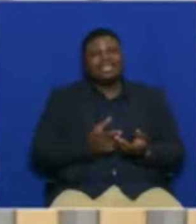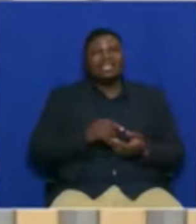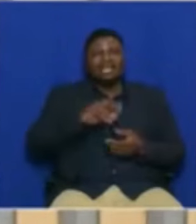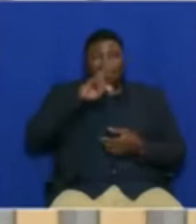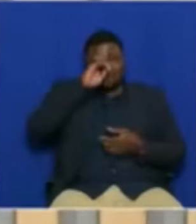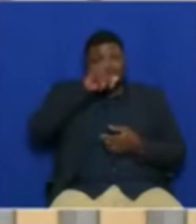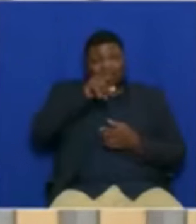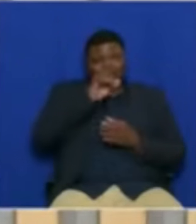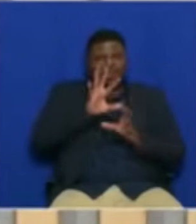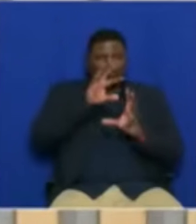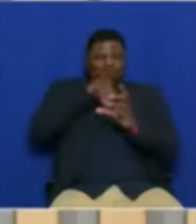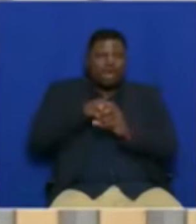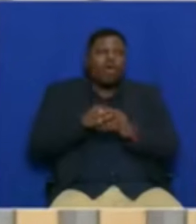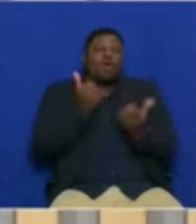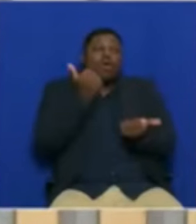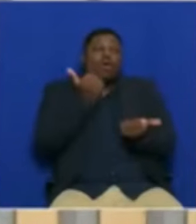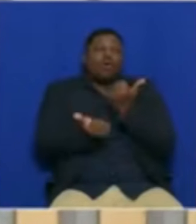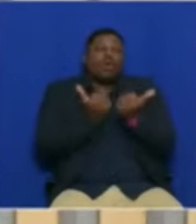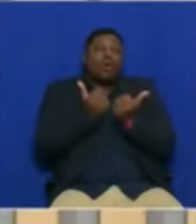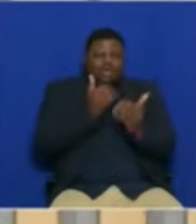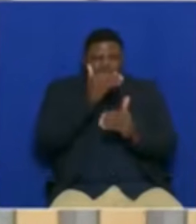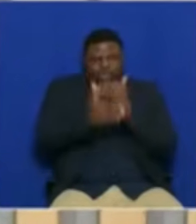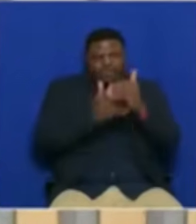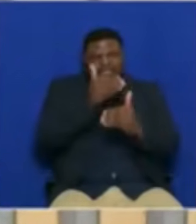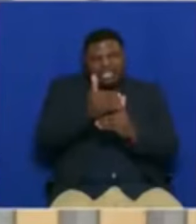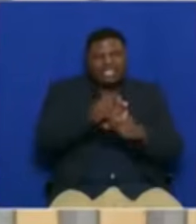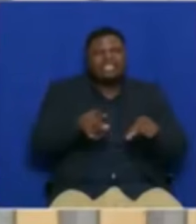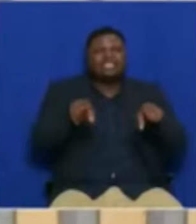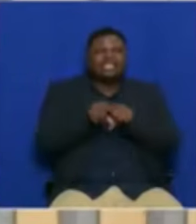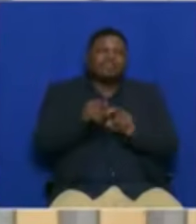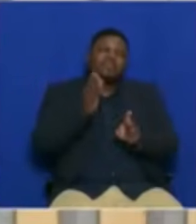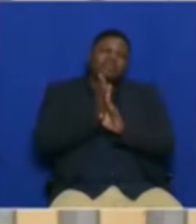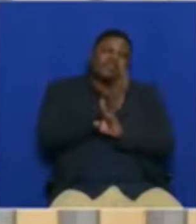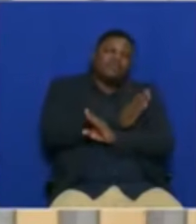just before pre-trial, those charge sheets are finalized